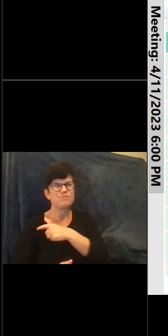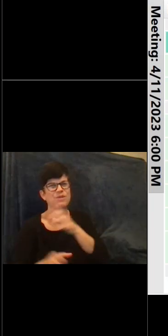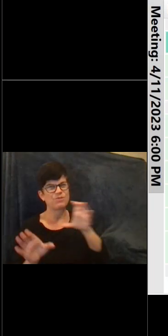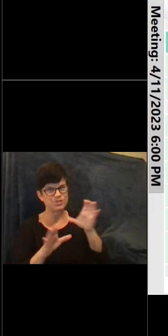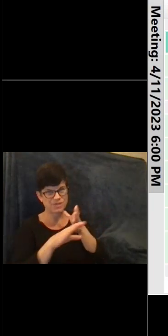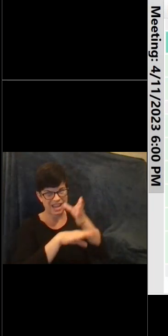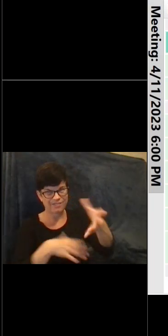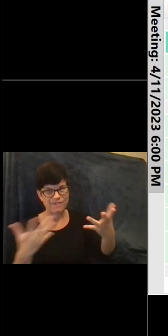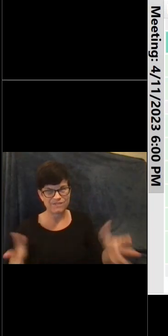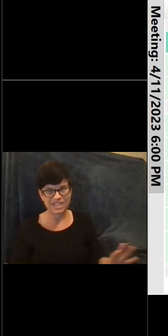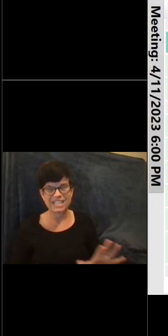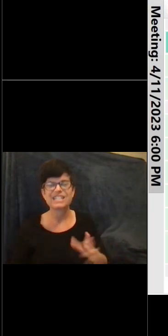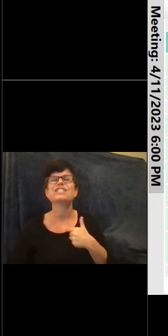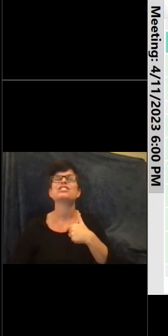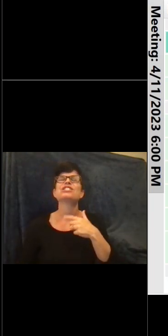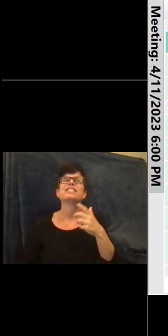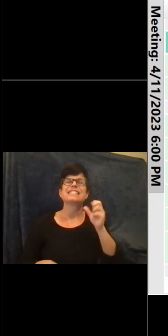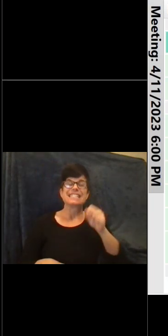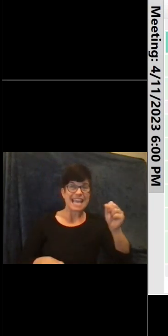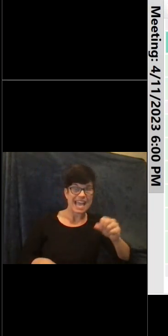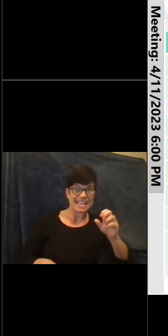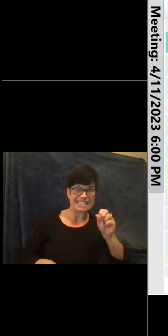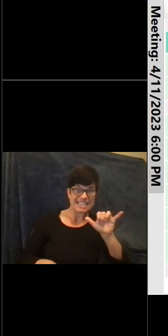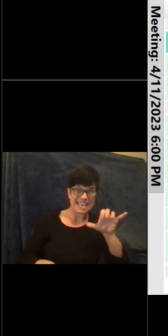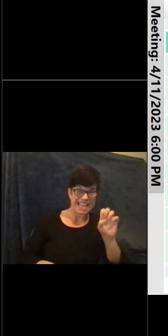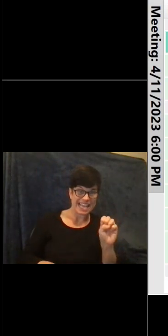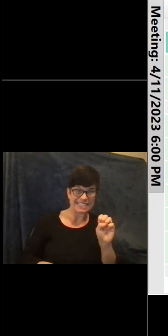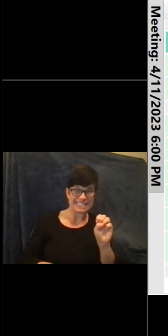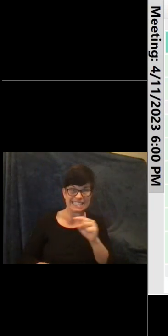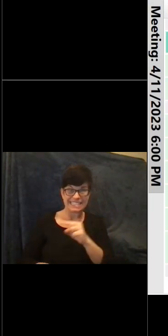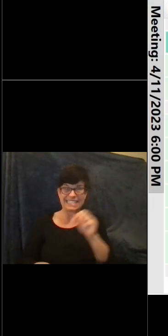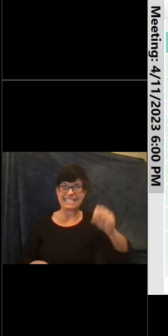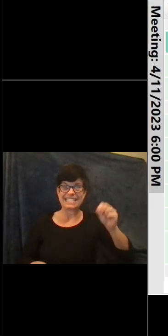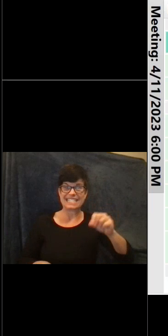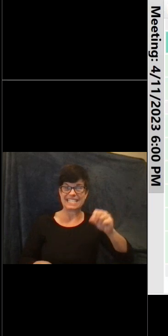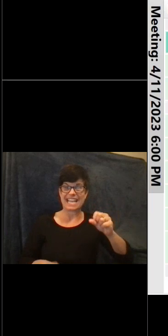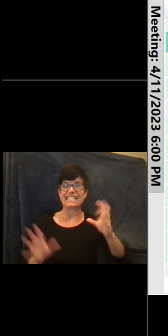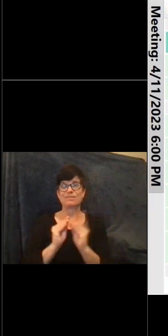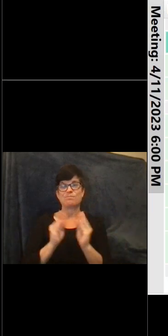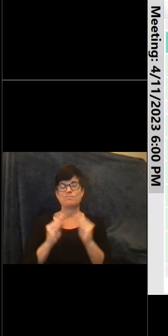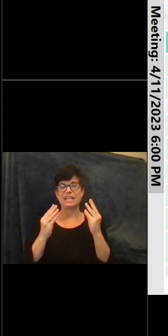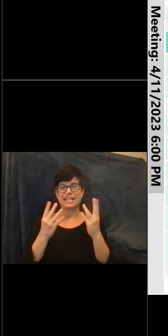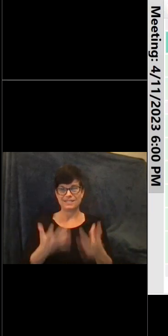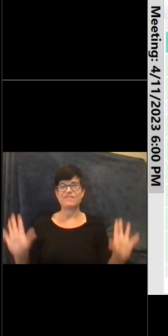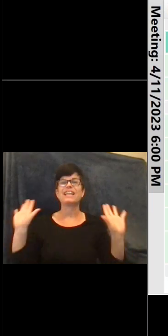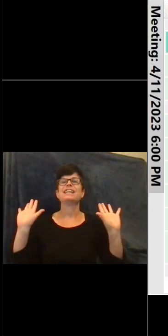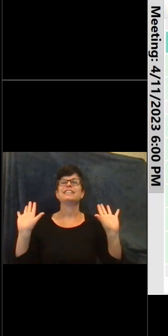those in favor say aye. Aye. Aye. All those opposed, the ayes have it. This meeting is adjourned. Have a good night.